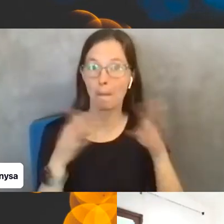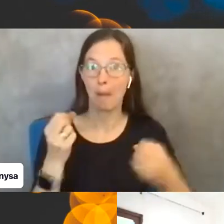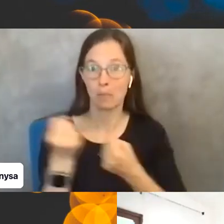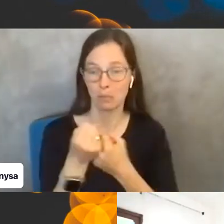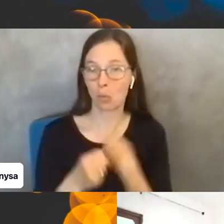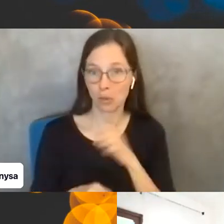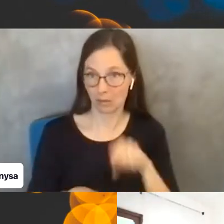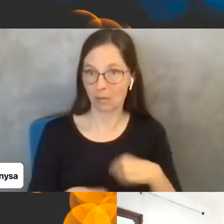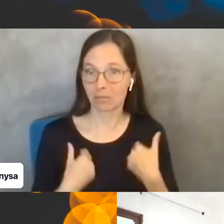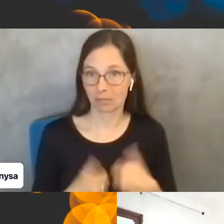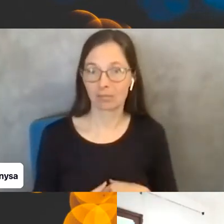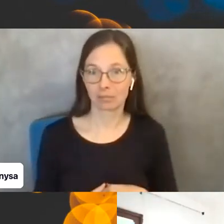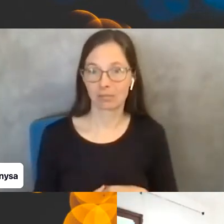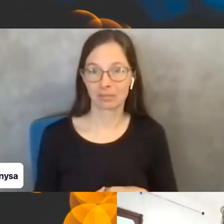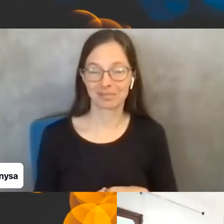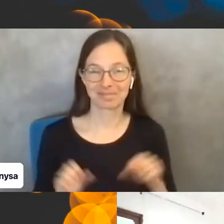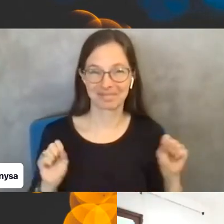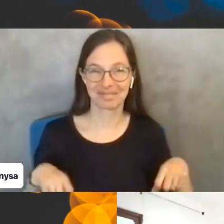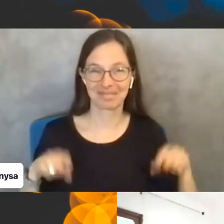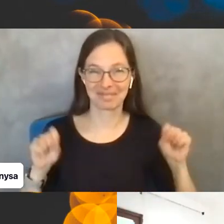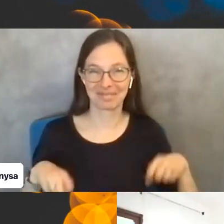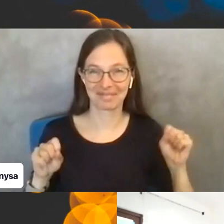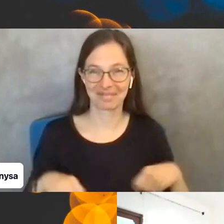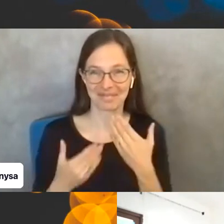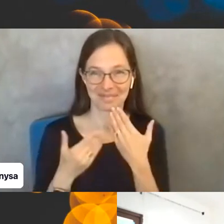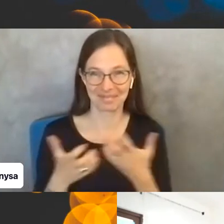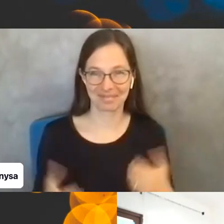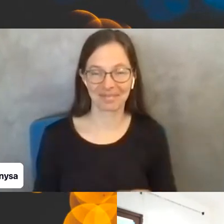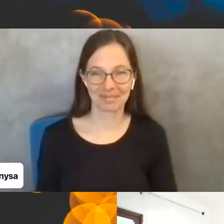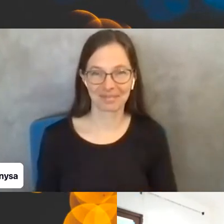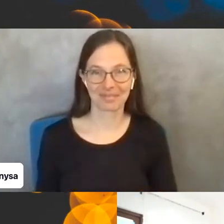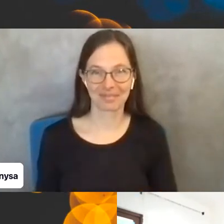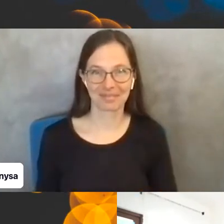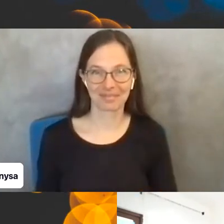So thank you all very much. Yes, we do. Thank you so much. Absolutely.